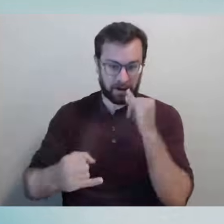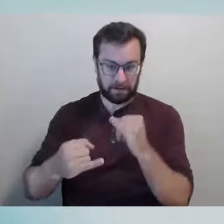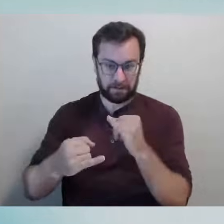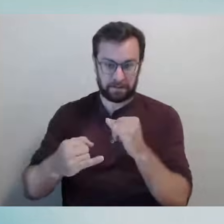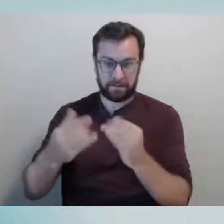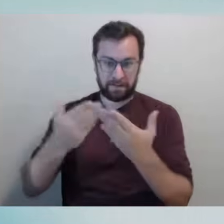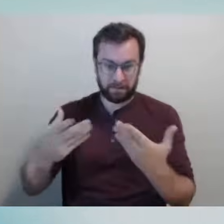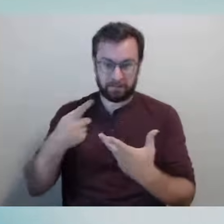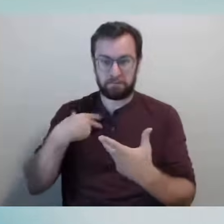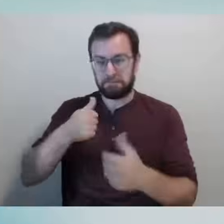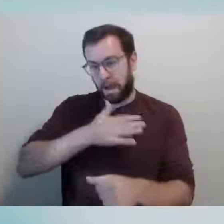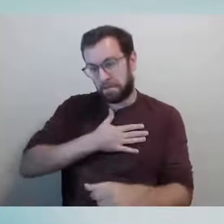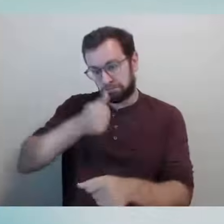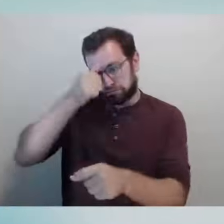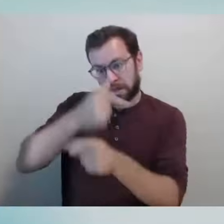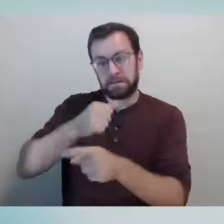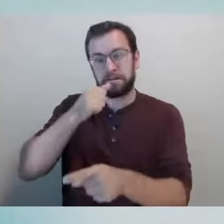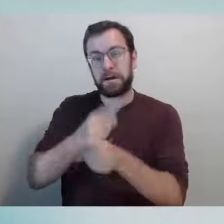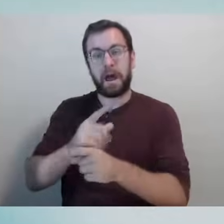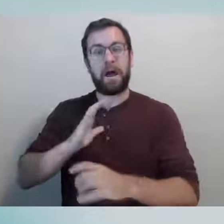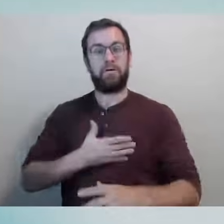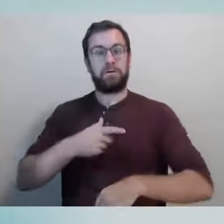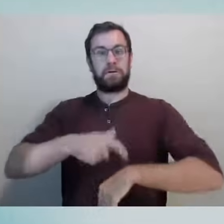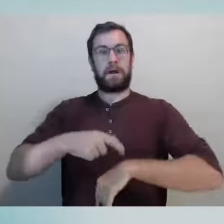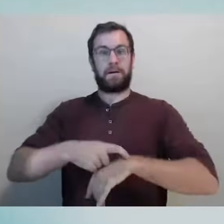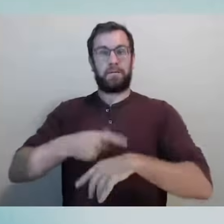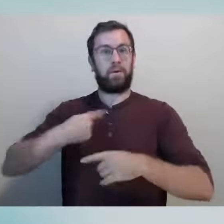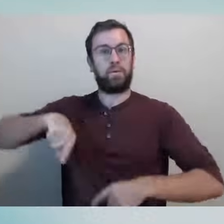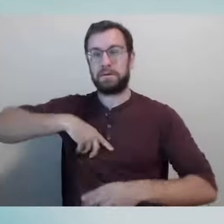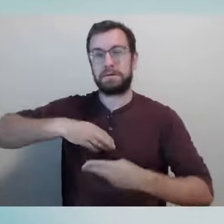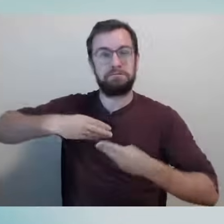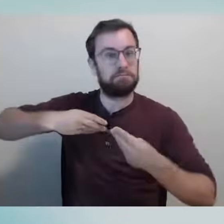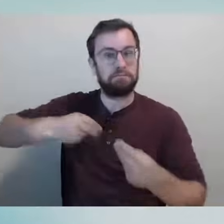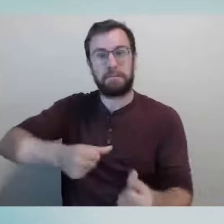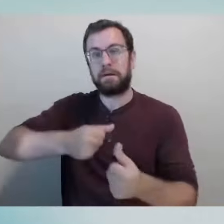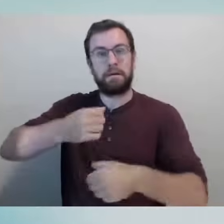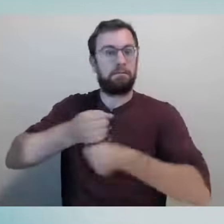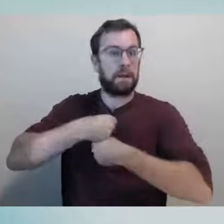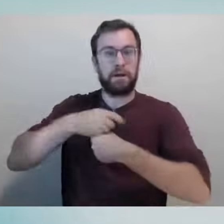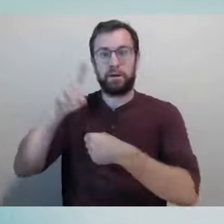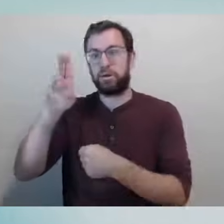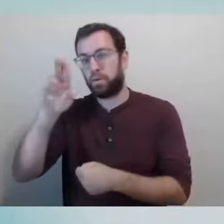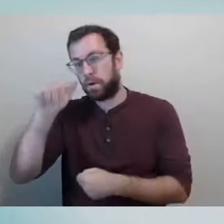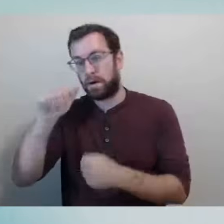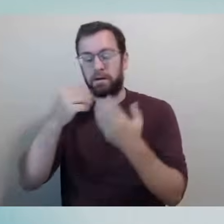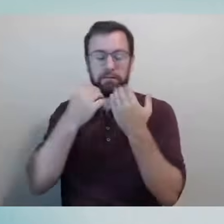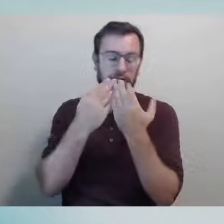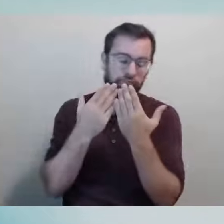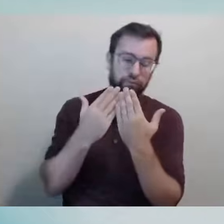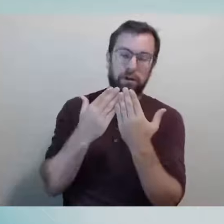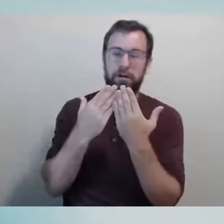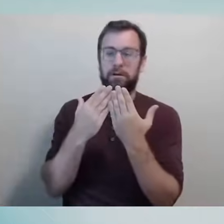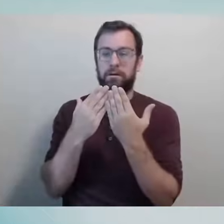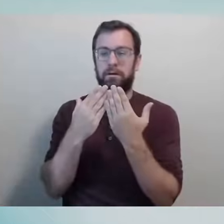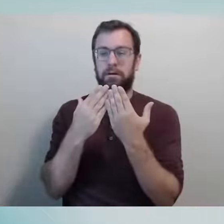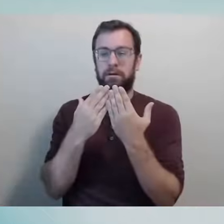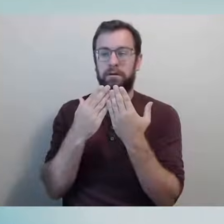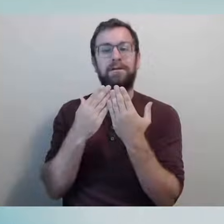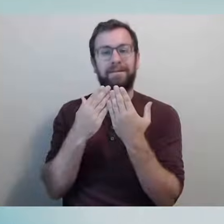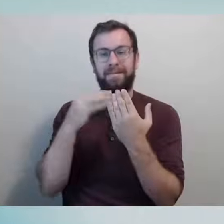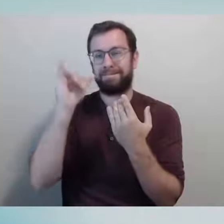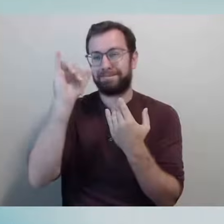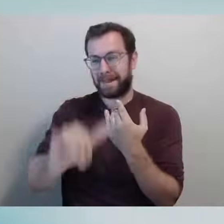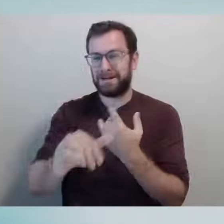our time that we spend making dua should be the most